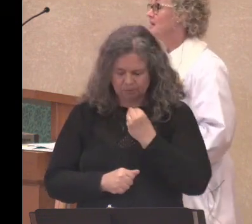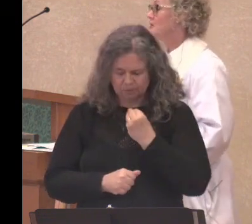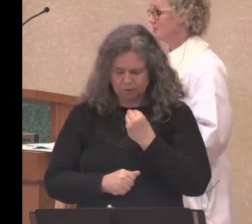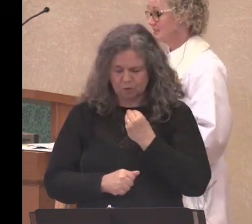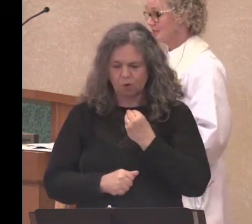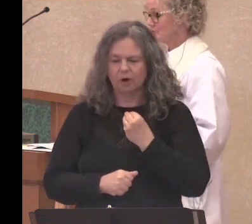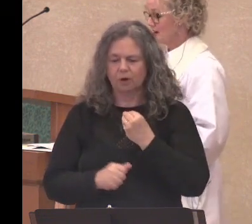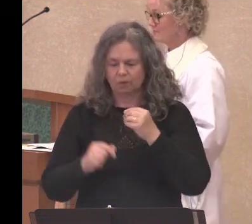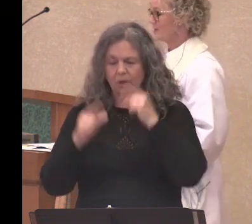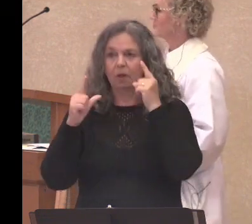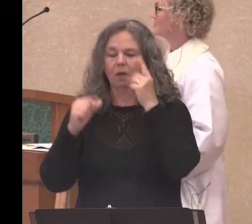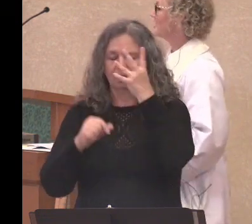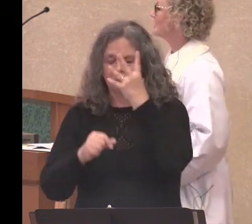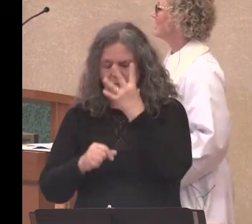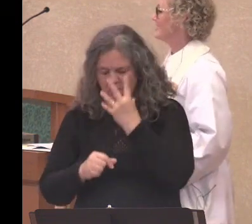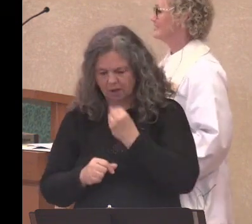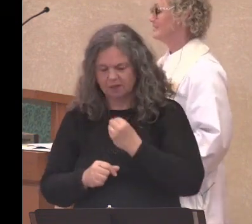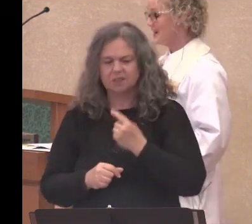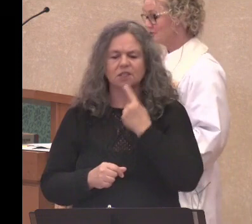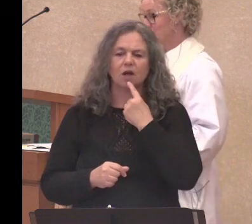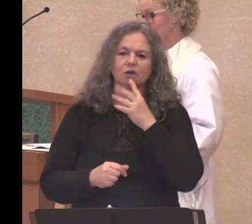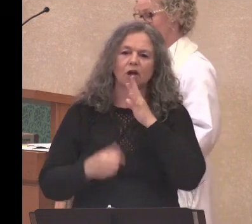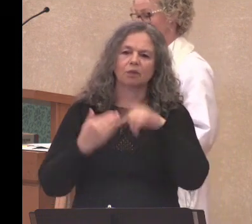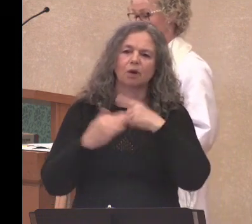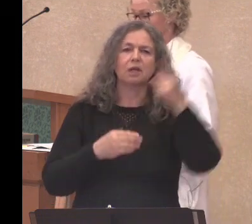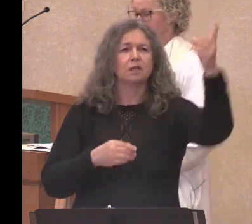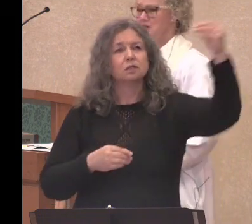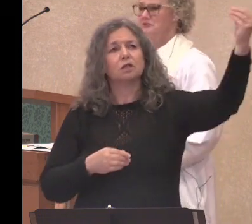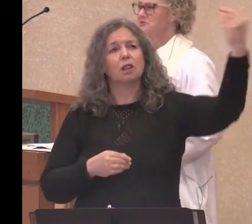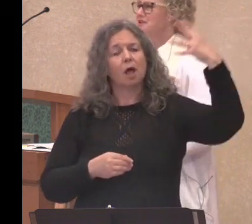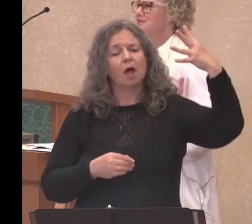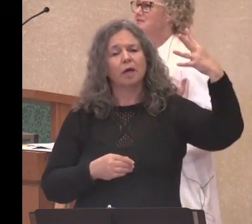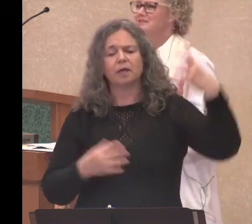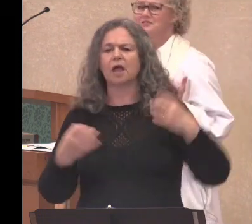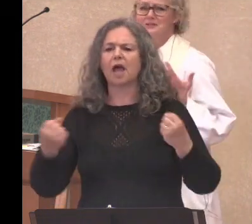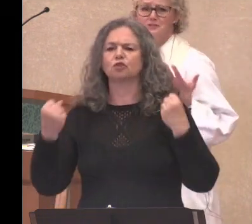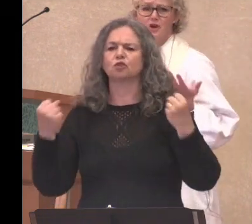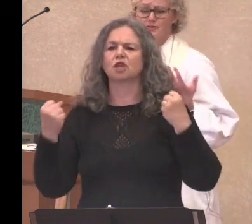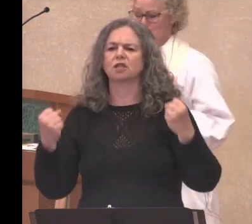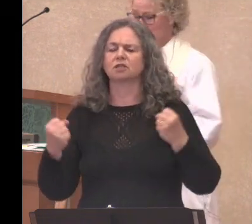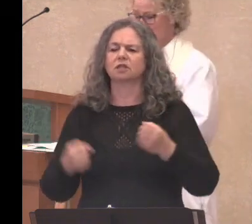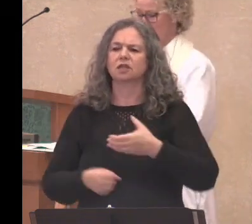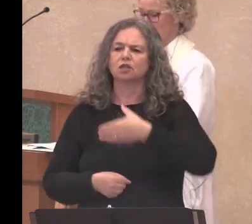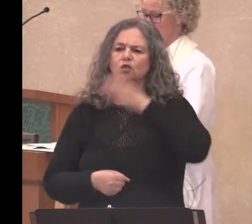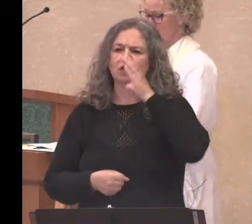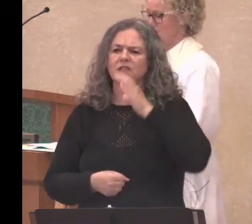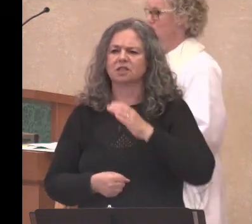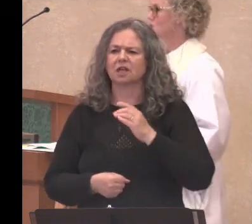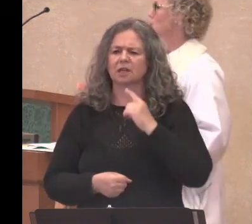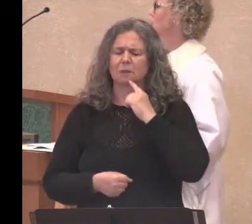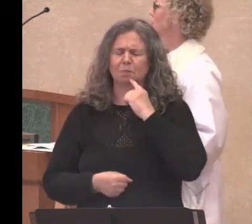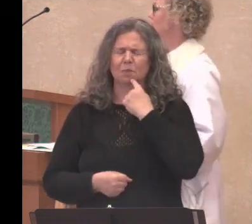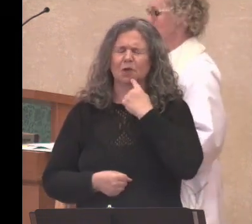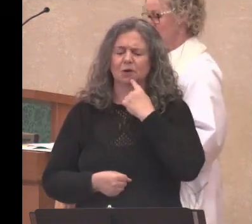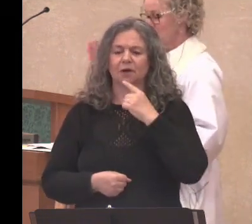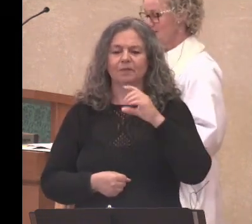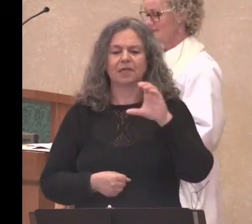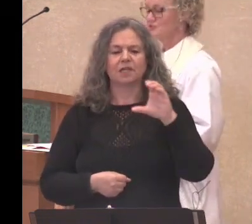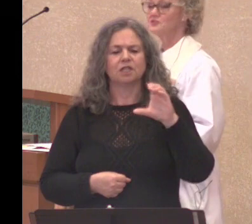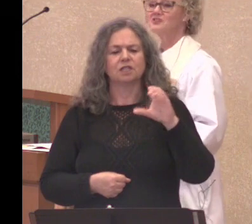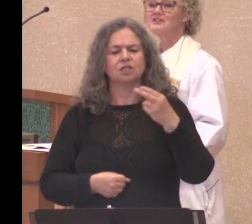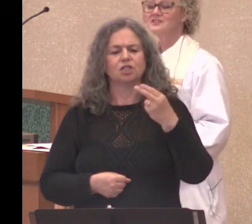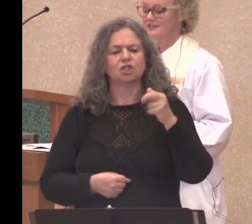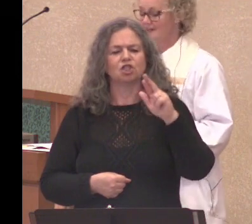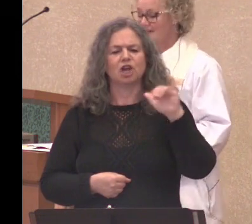talked about getting the right amount of sunlight and exercise and drinking things like tart cherry juice, journaling,